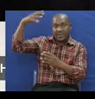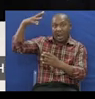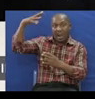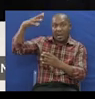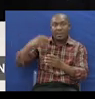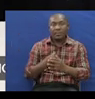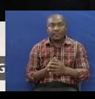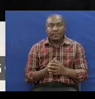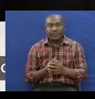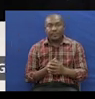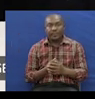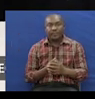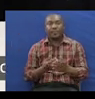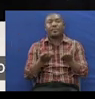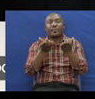position of the sun.